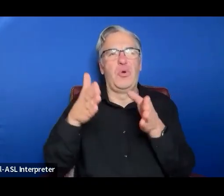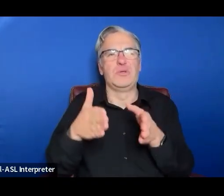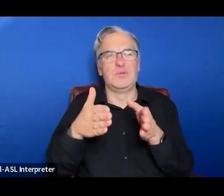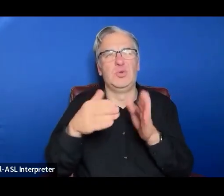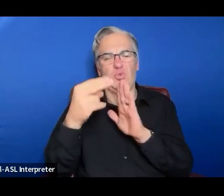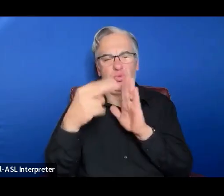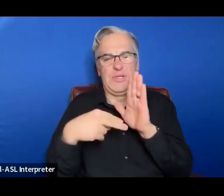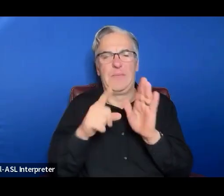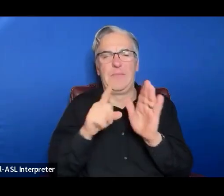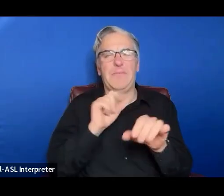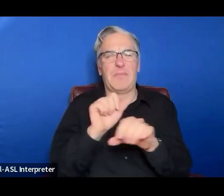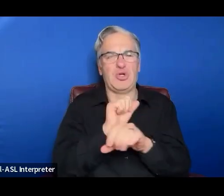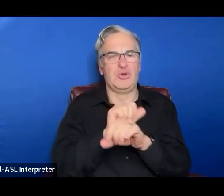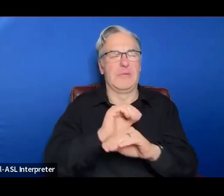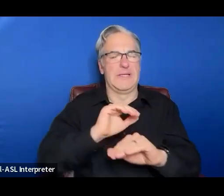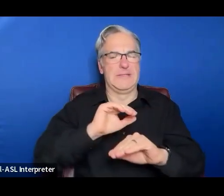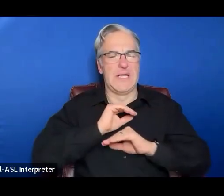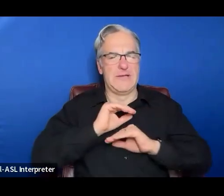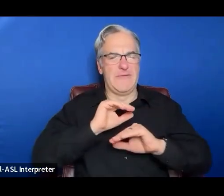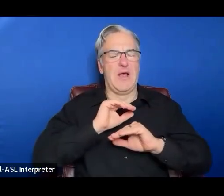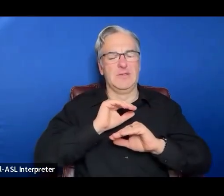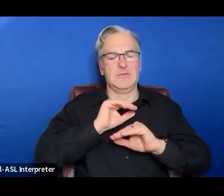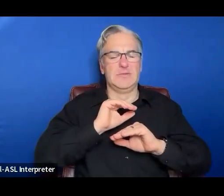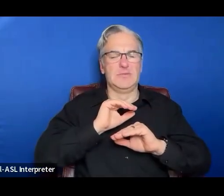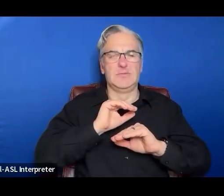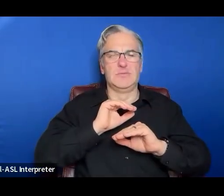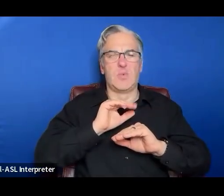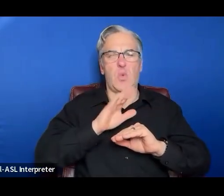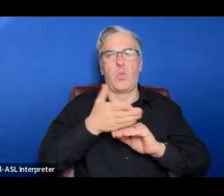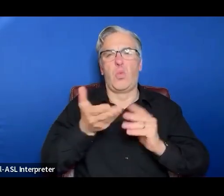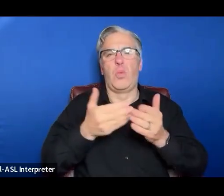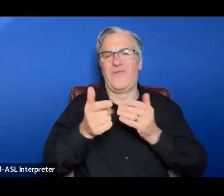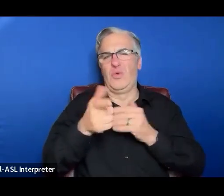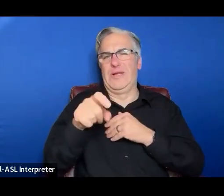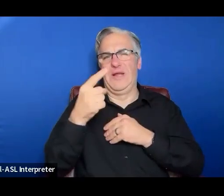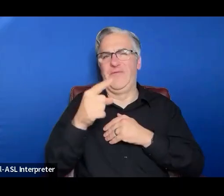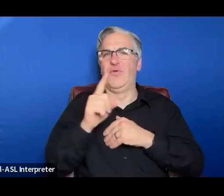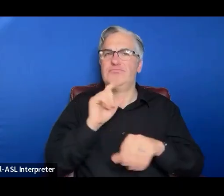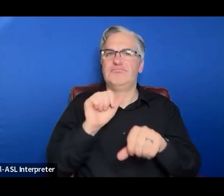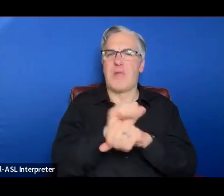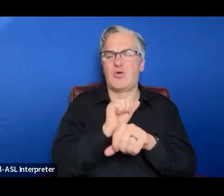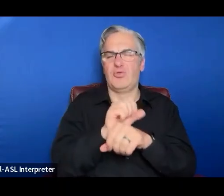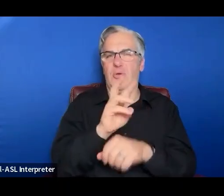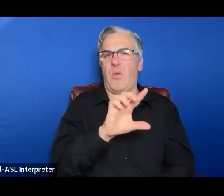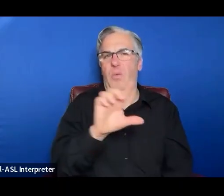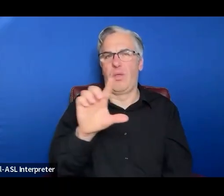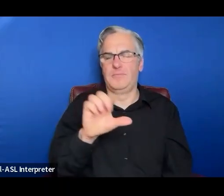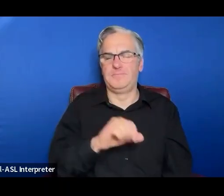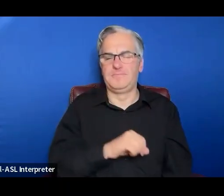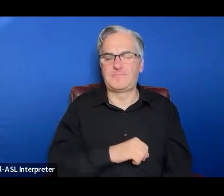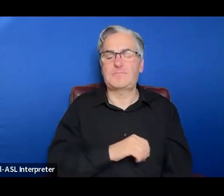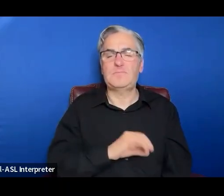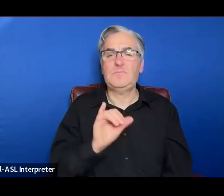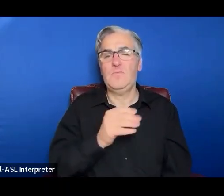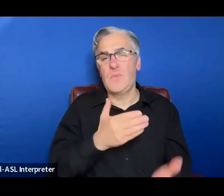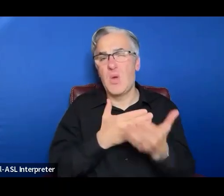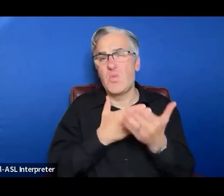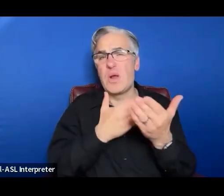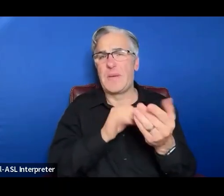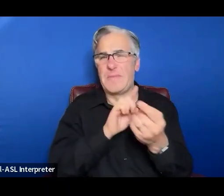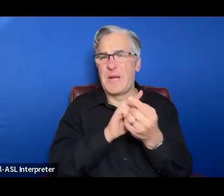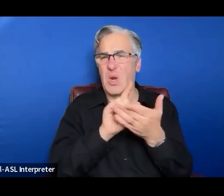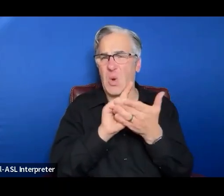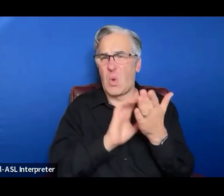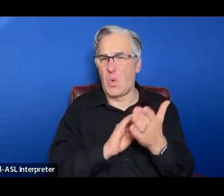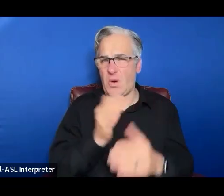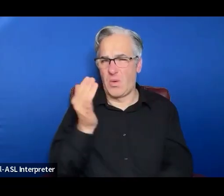it satisfies what you need for a valid will. And I recommend going to an attorney for